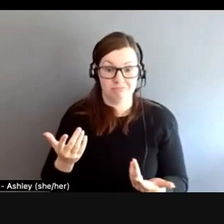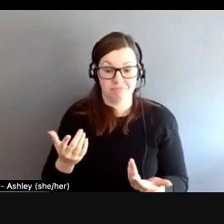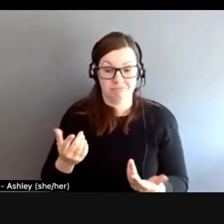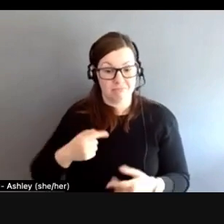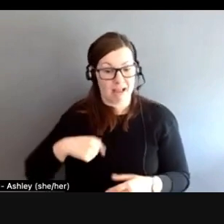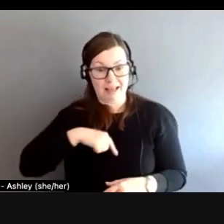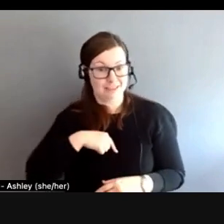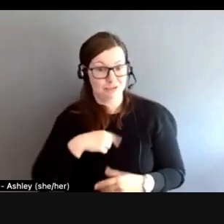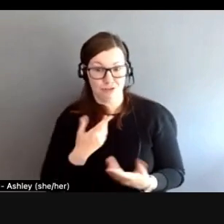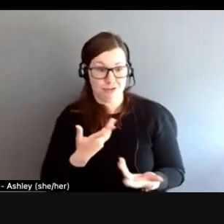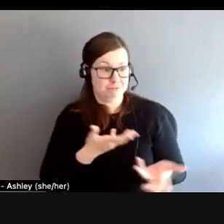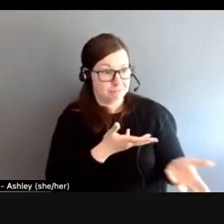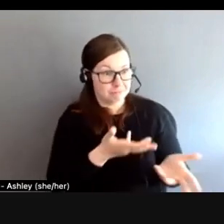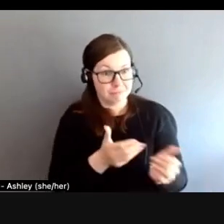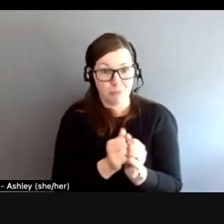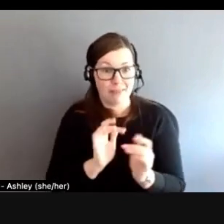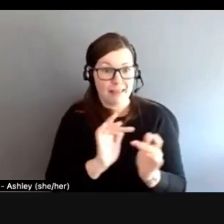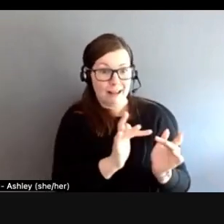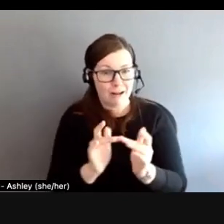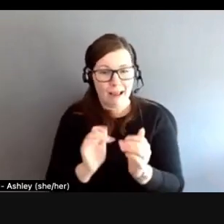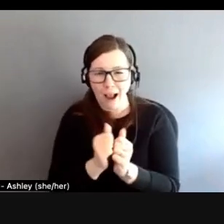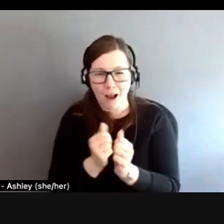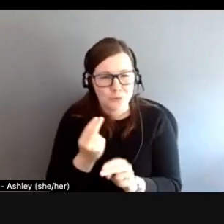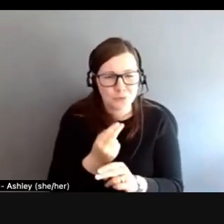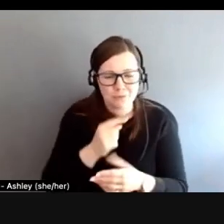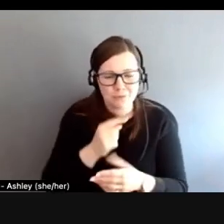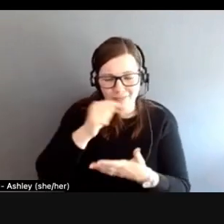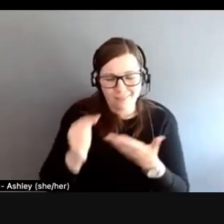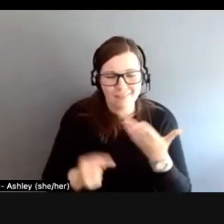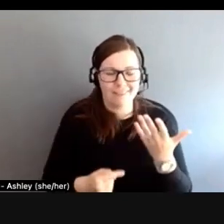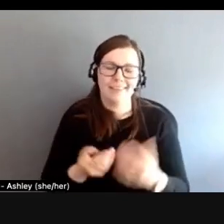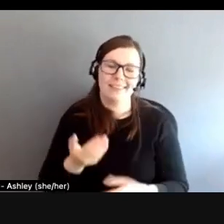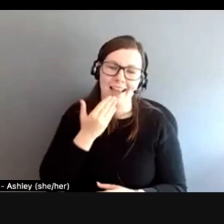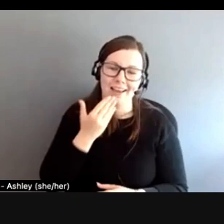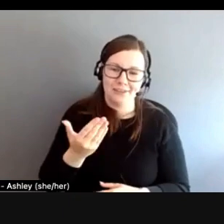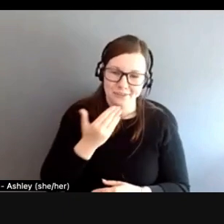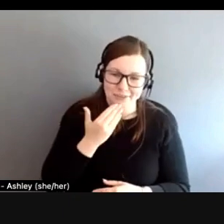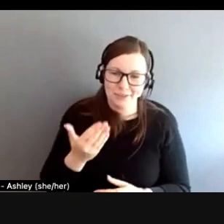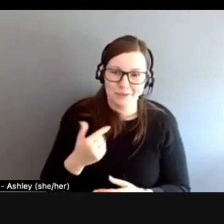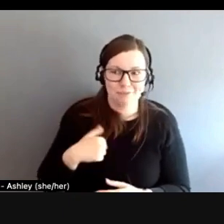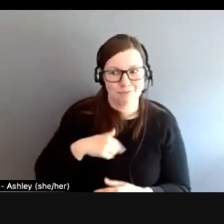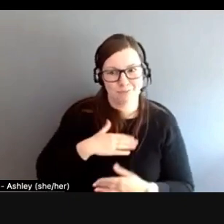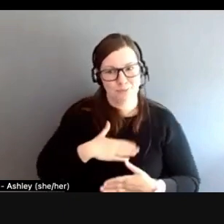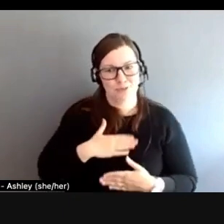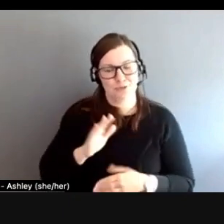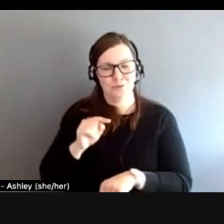world. So thanks so much. We really, really appreciate it. And we all learned a lot.